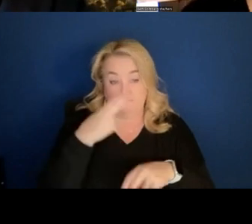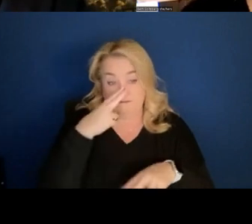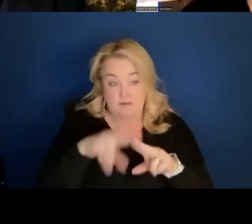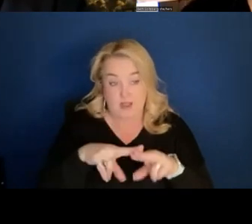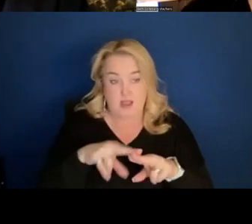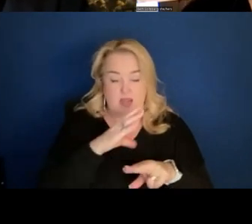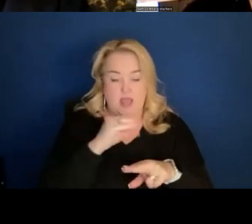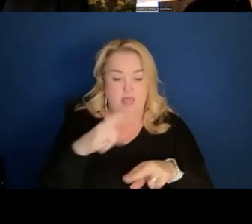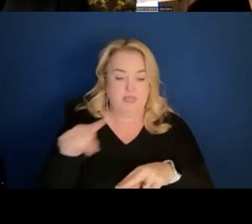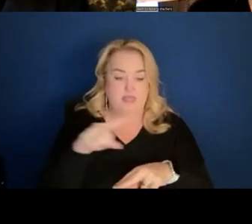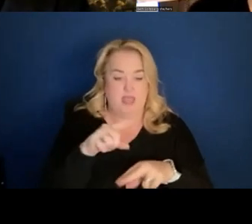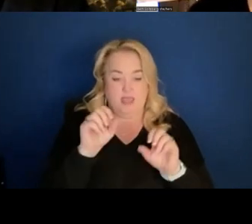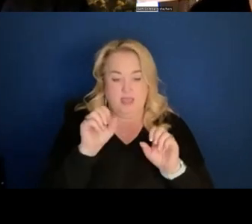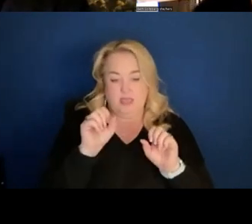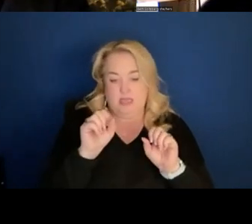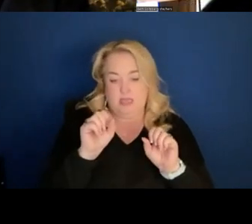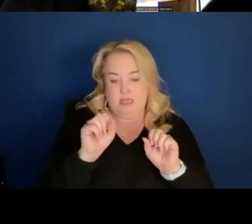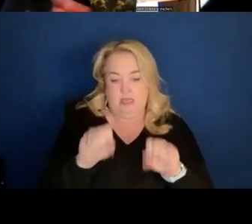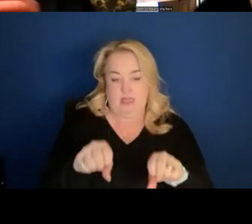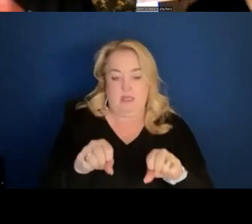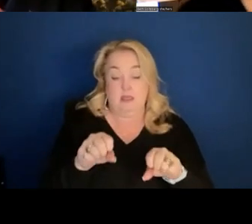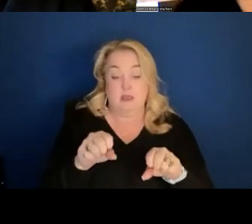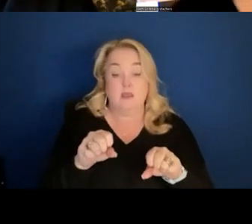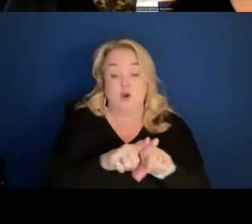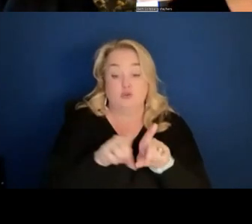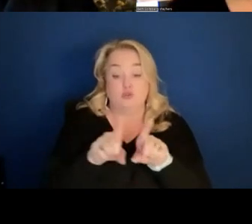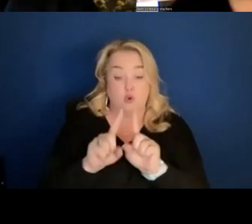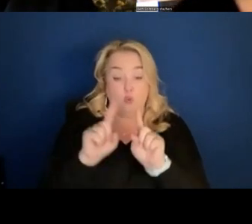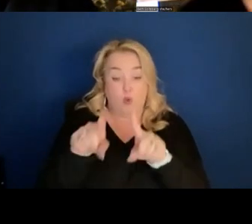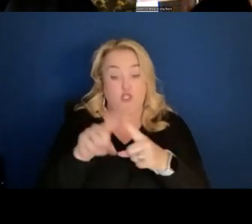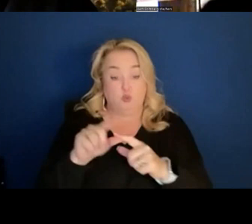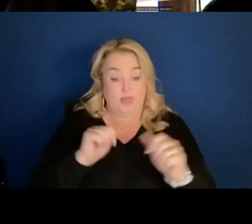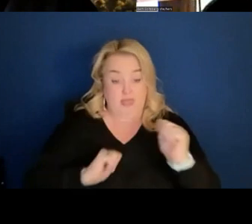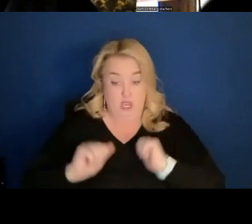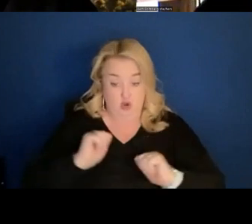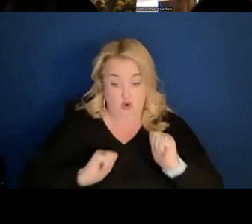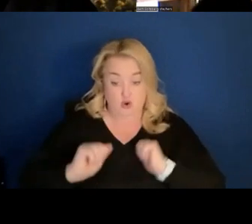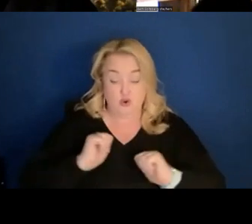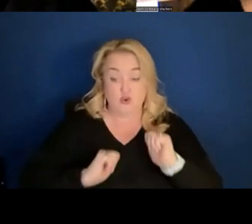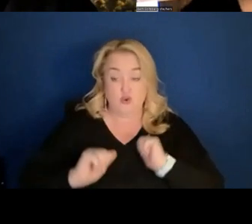can. Took a group of caregivers to the theater. We did that